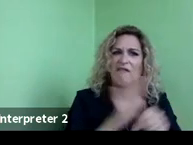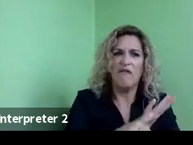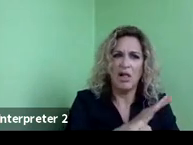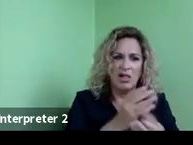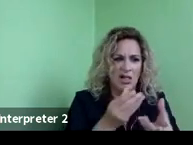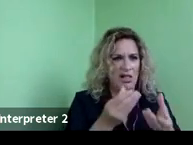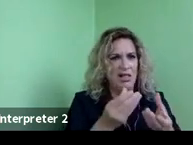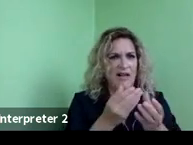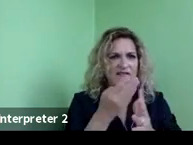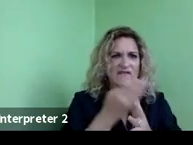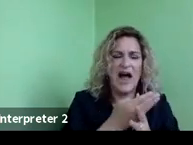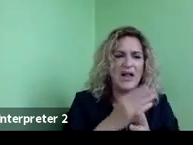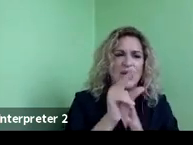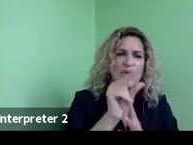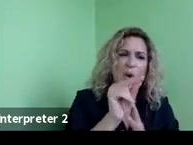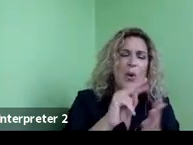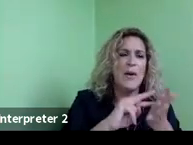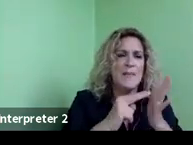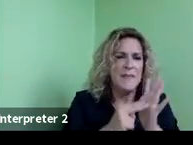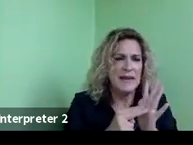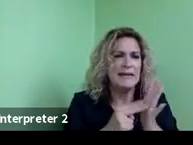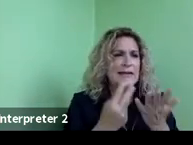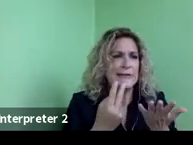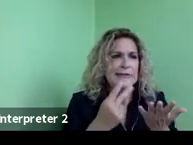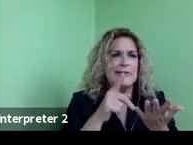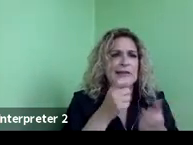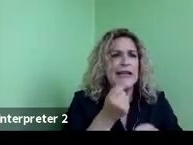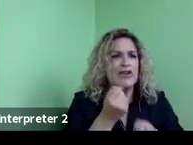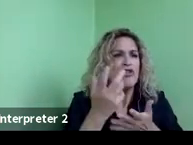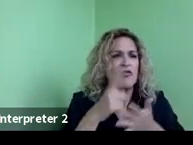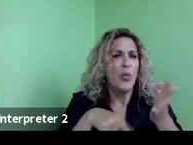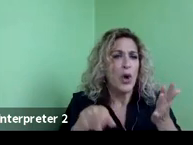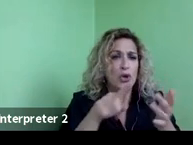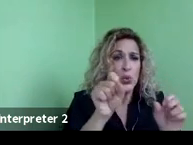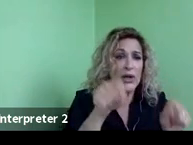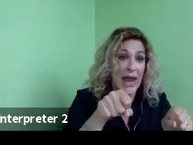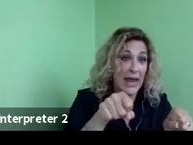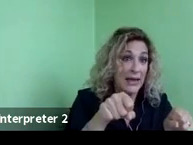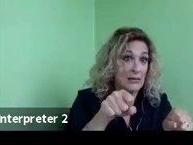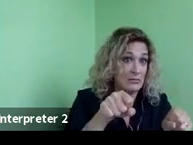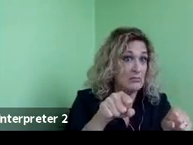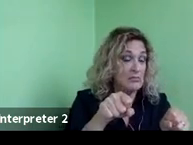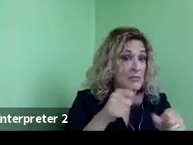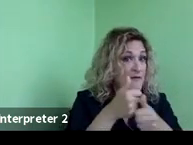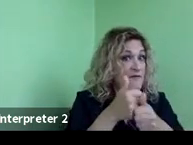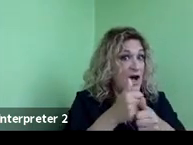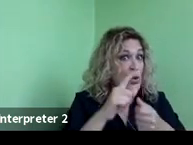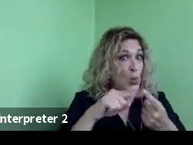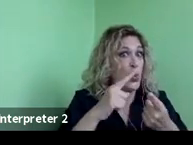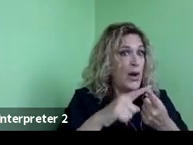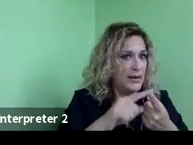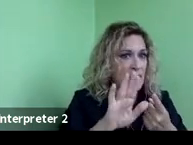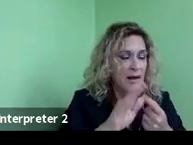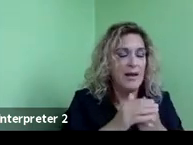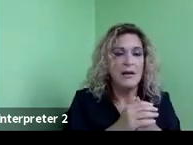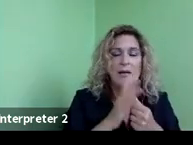to that practice of getting rid of what you can as soon as you can, and keeping what you have to